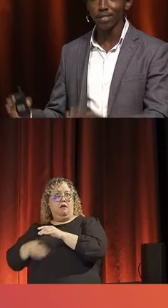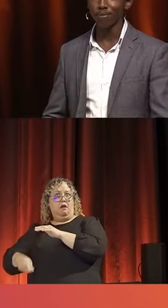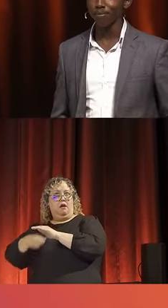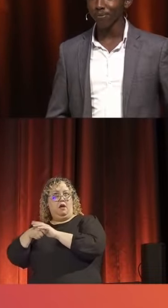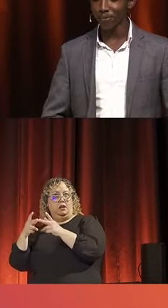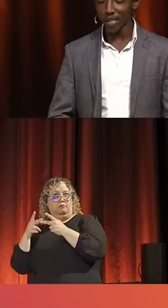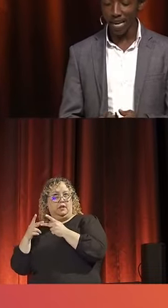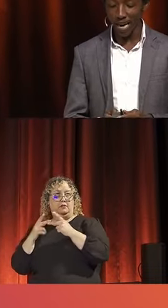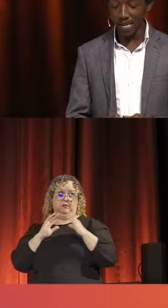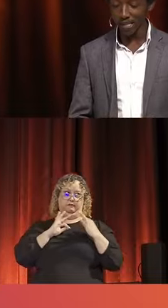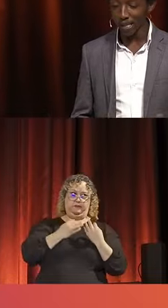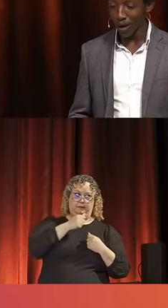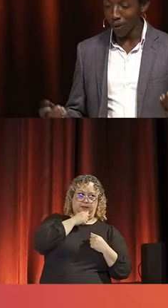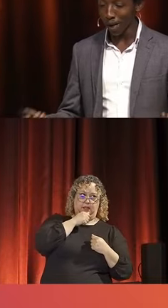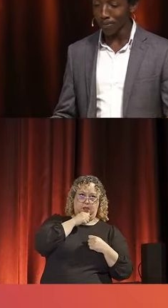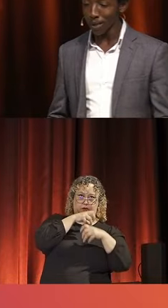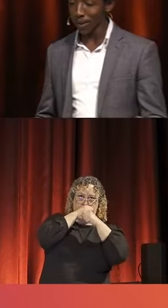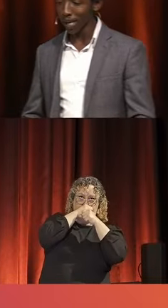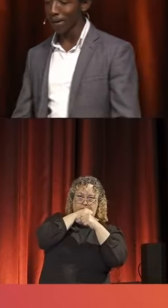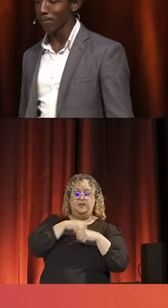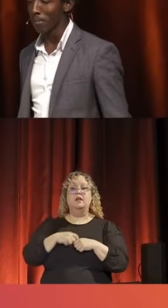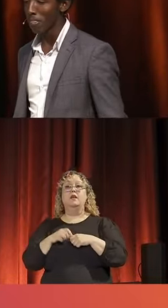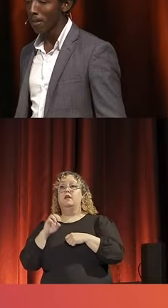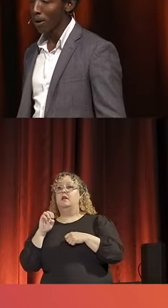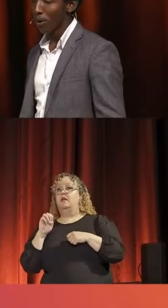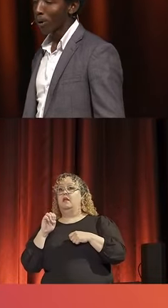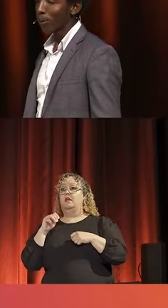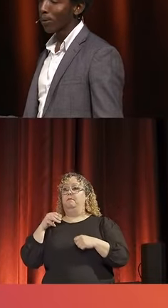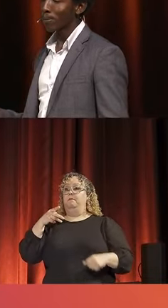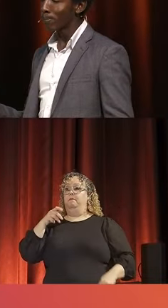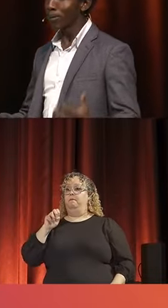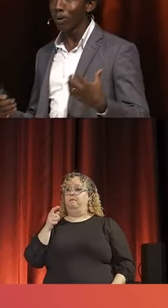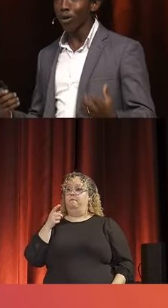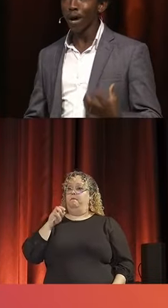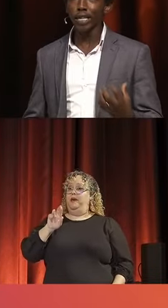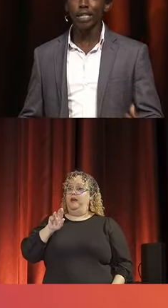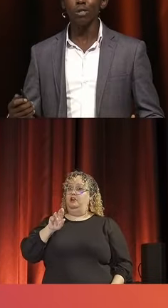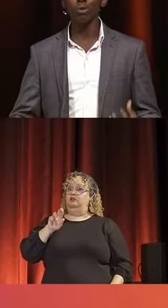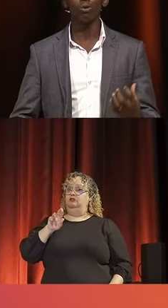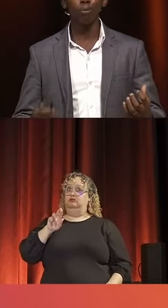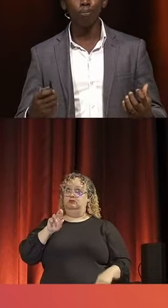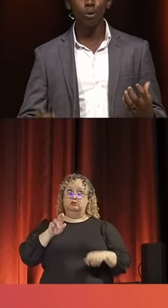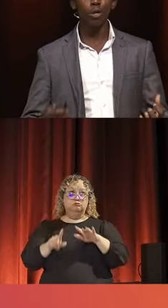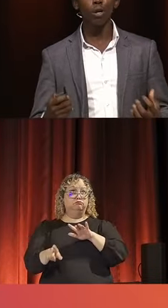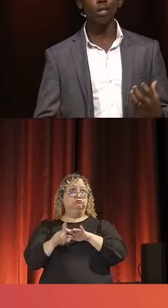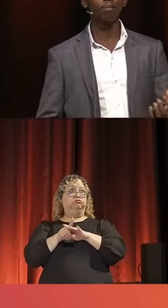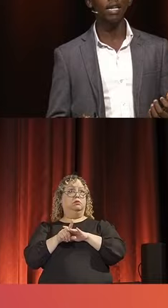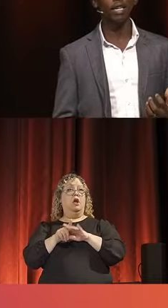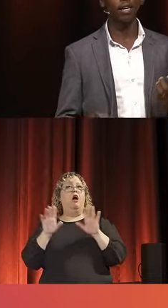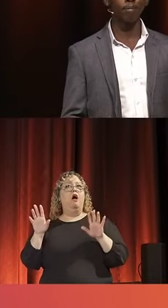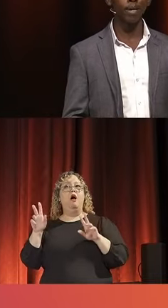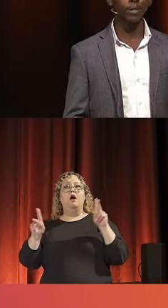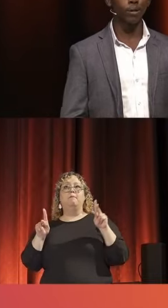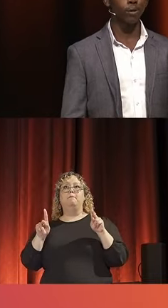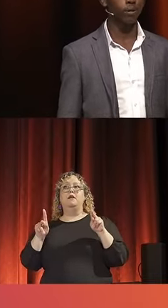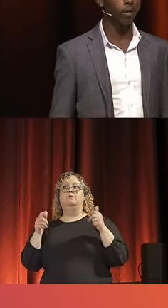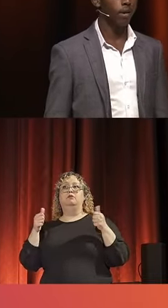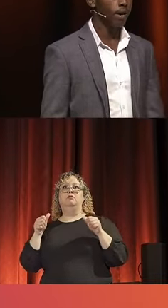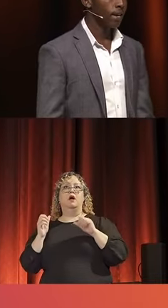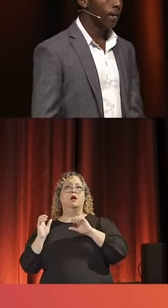secret. And when M-Pesa came, people were running to put all the money in